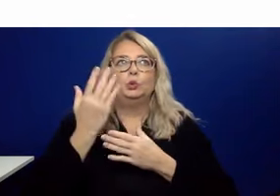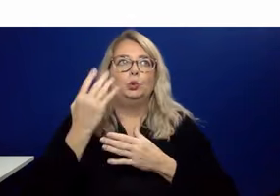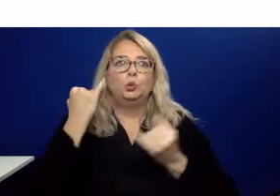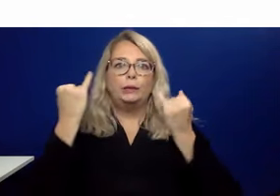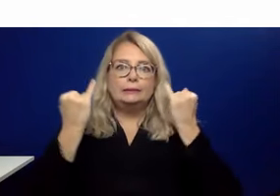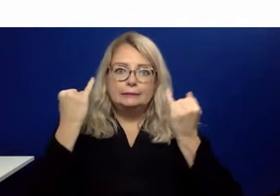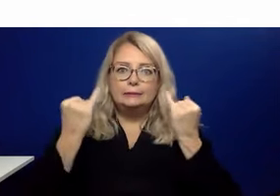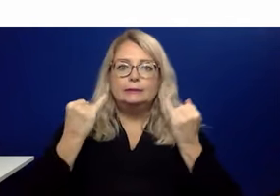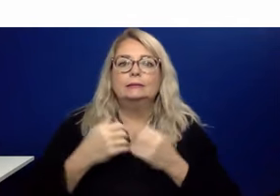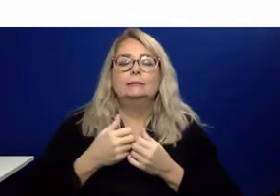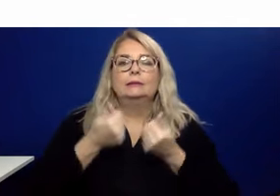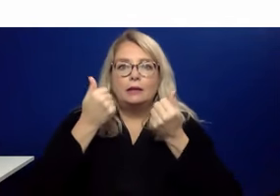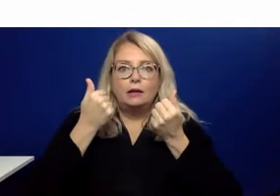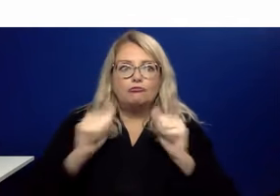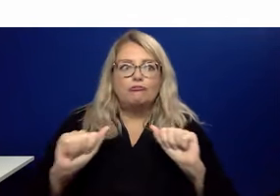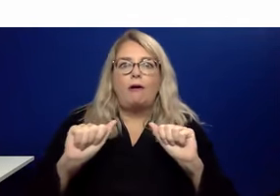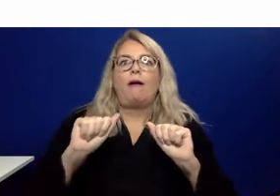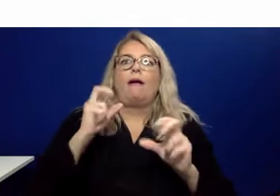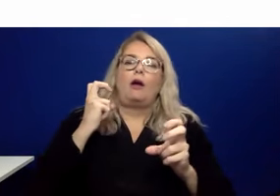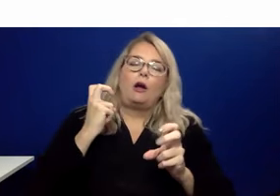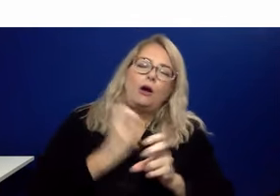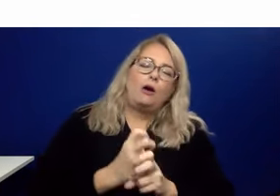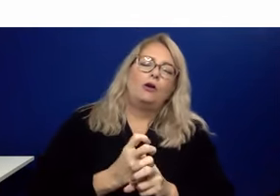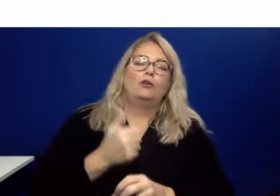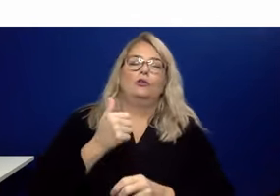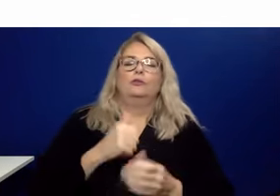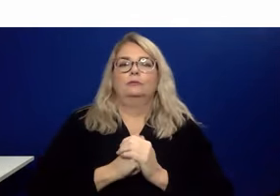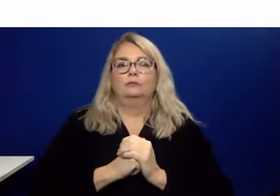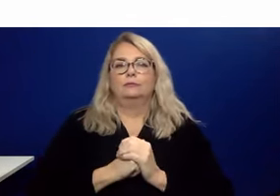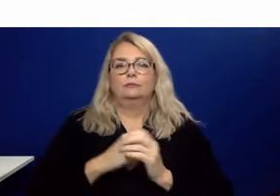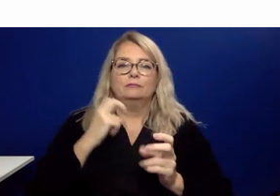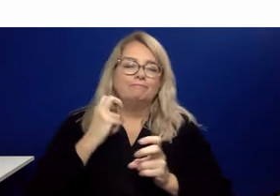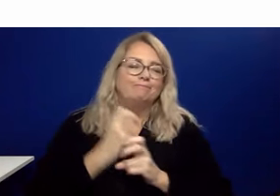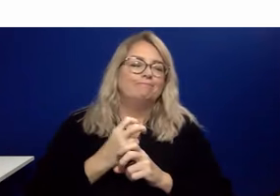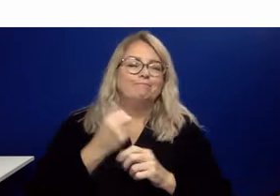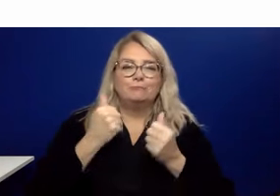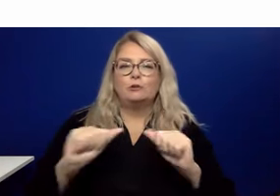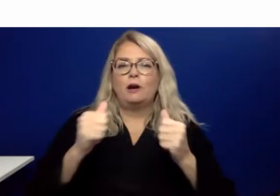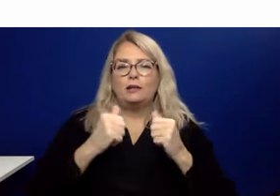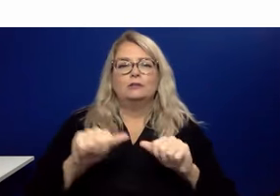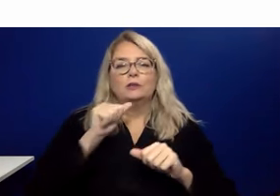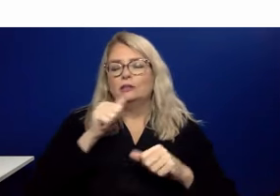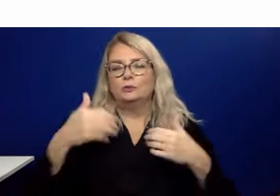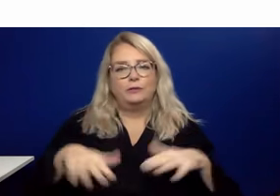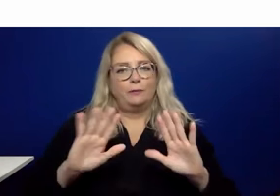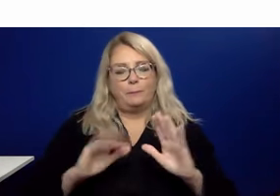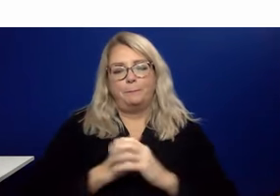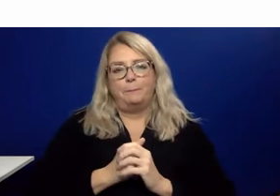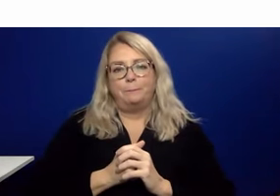try harder. I just keep trying harder. And perhaps sometimes we do that as well.